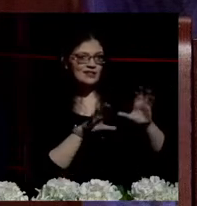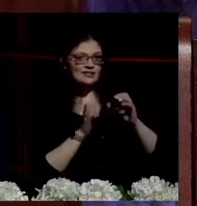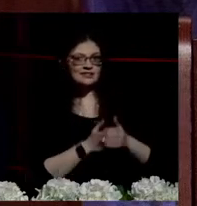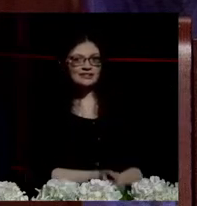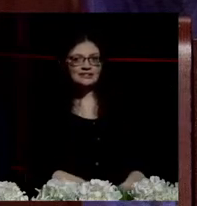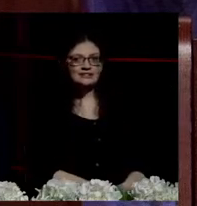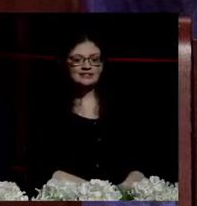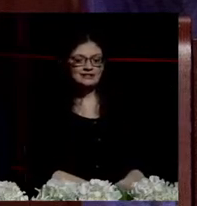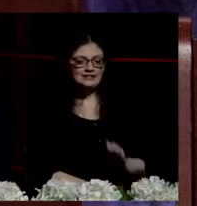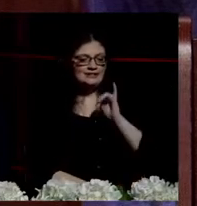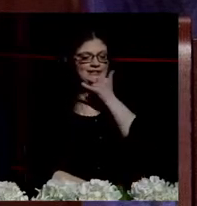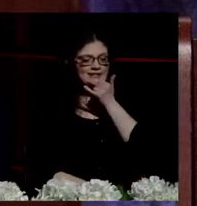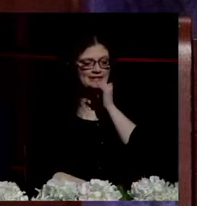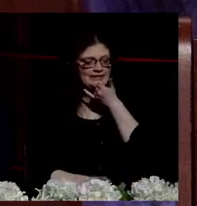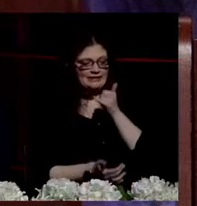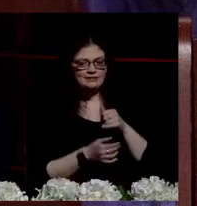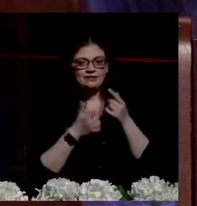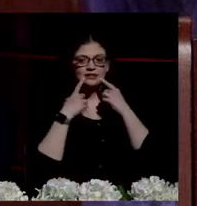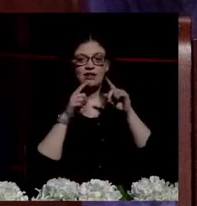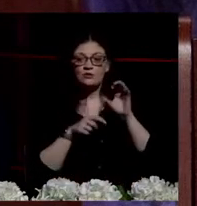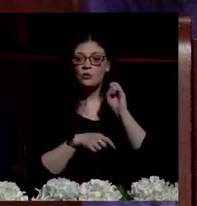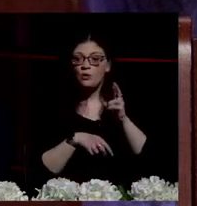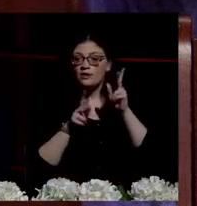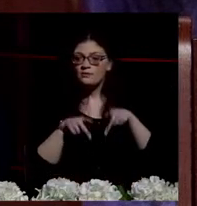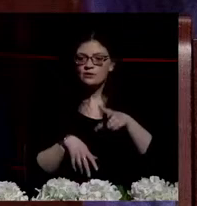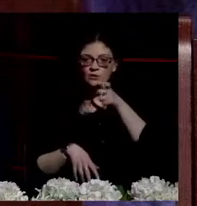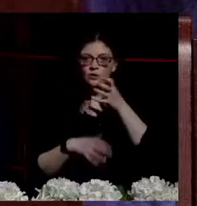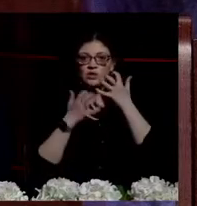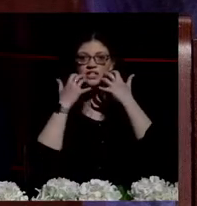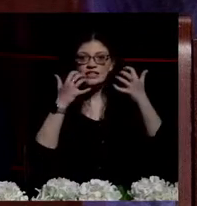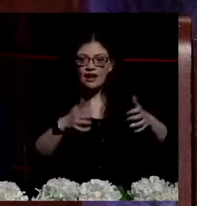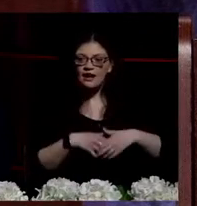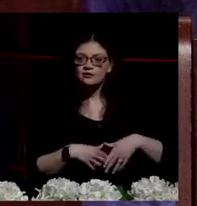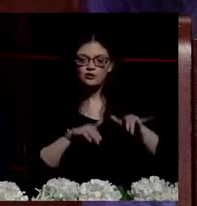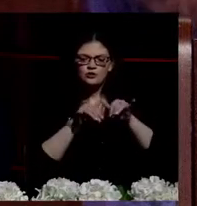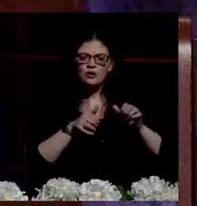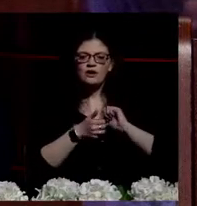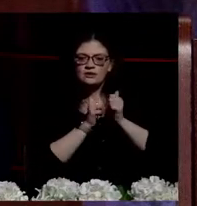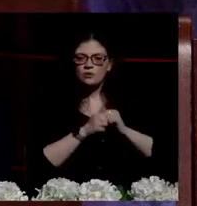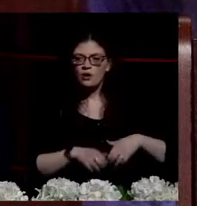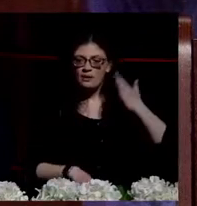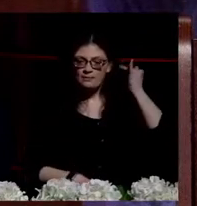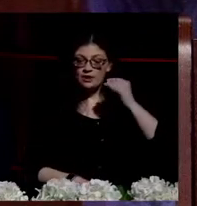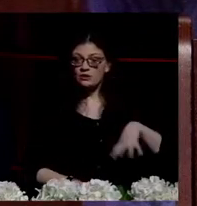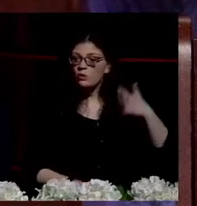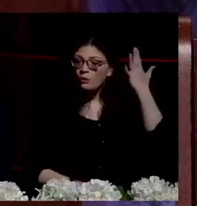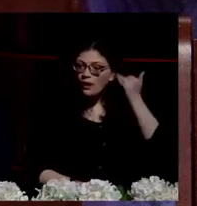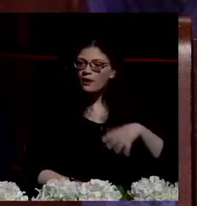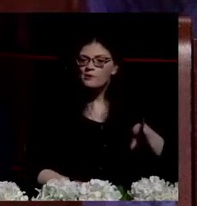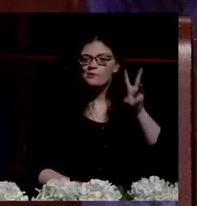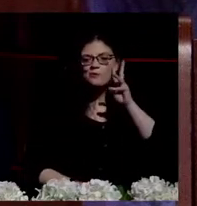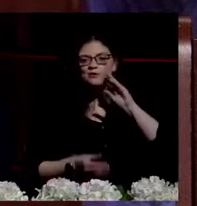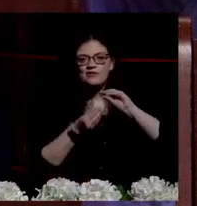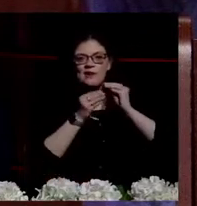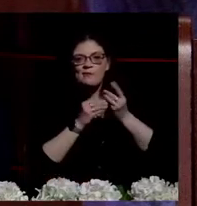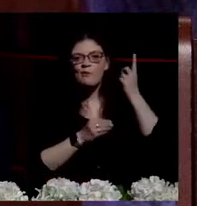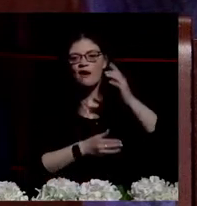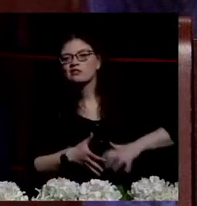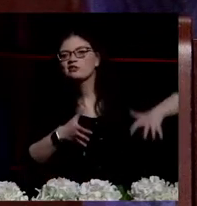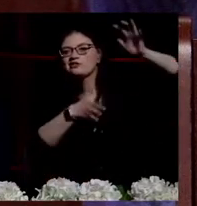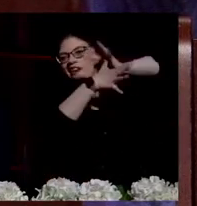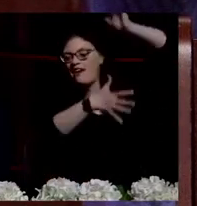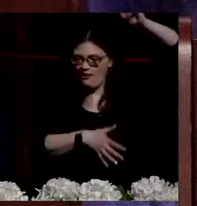in the morning announcements, or even as the person who yells at the refs during sporting games because Wooster's always number one.